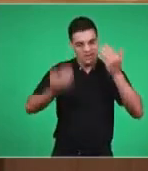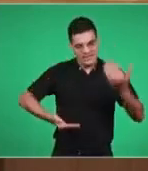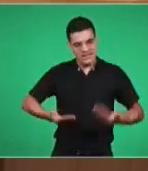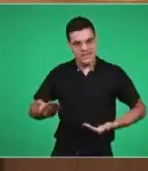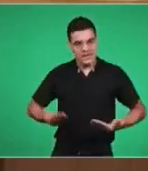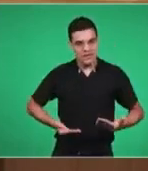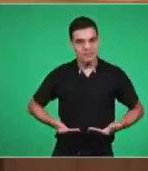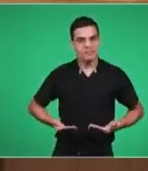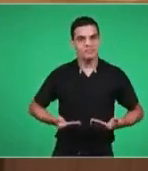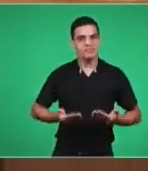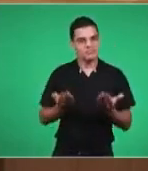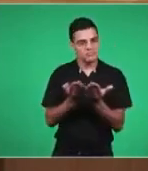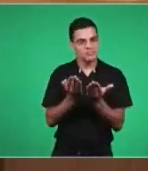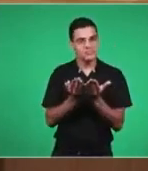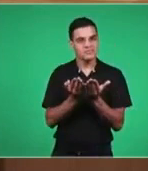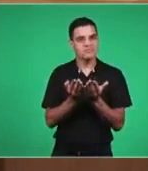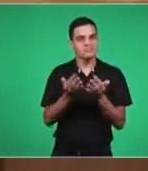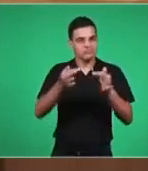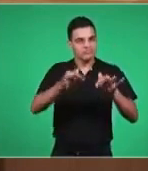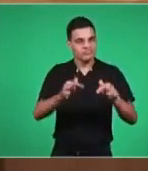and they have to give the testimony